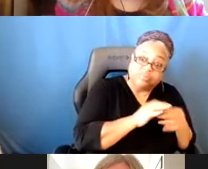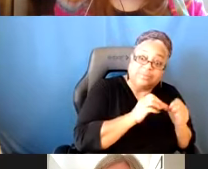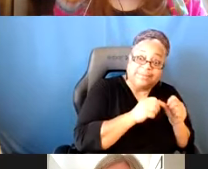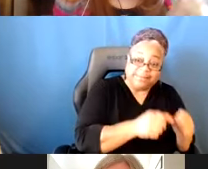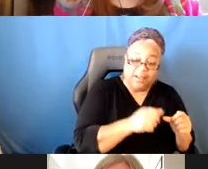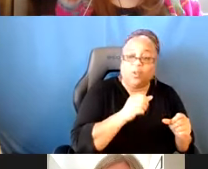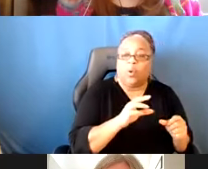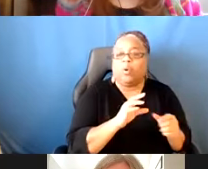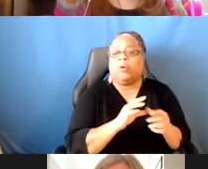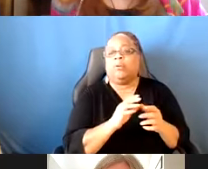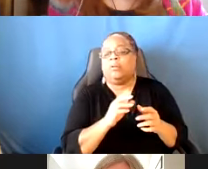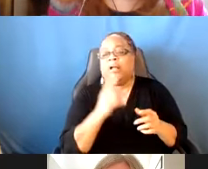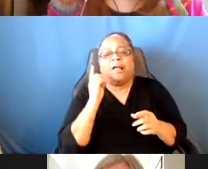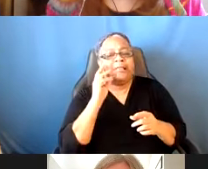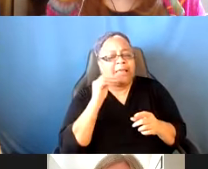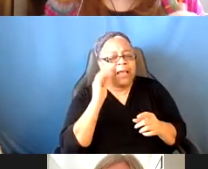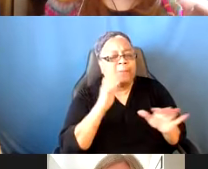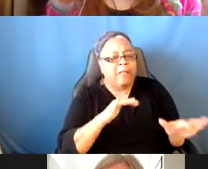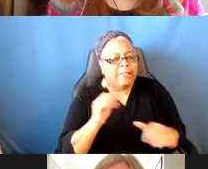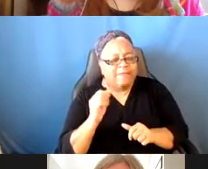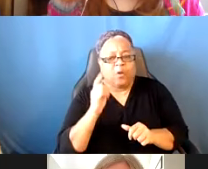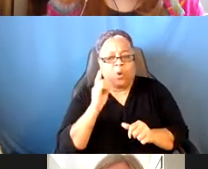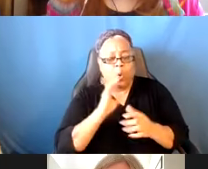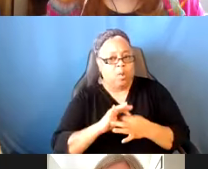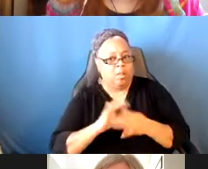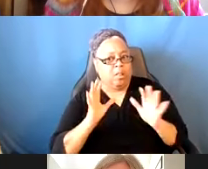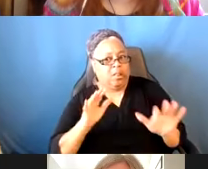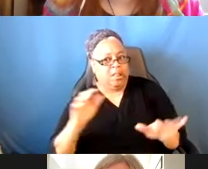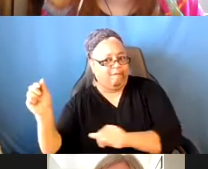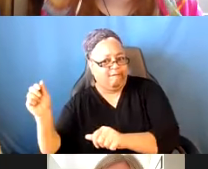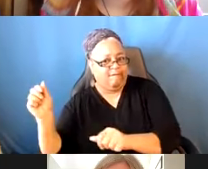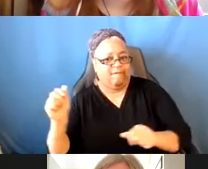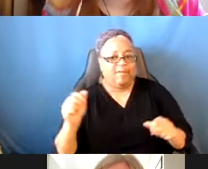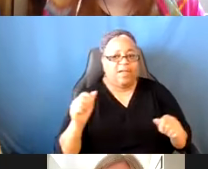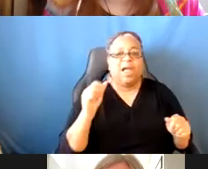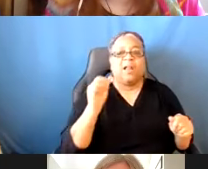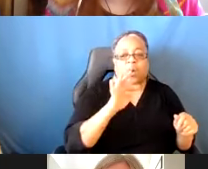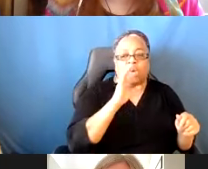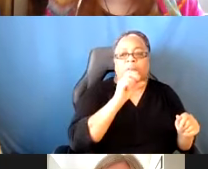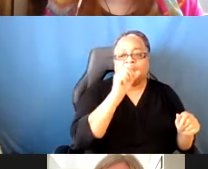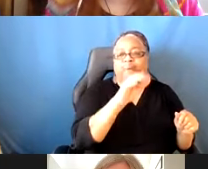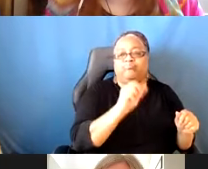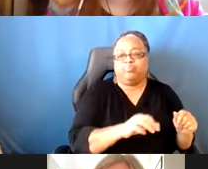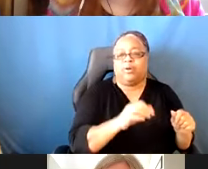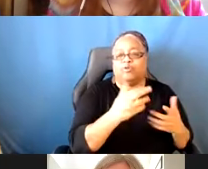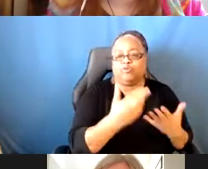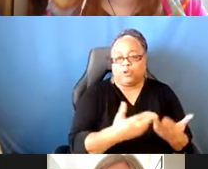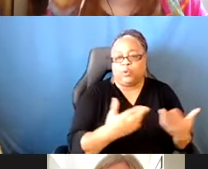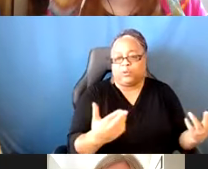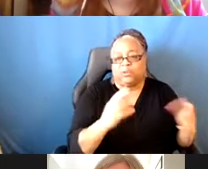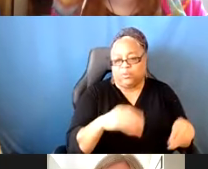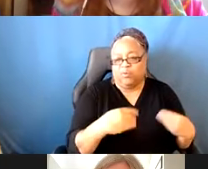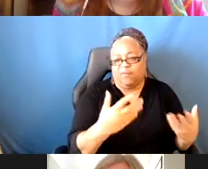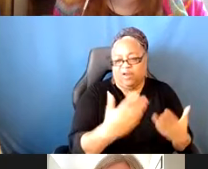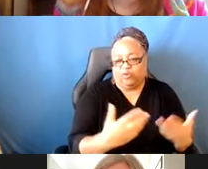about leaving or have left, and it will spit out some resources accordingly. So you can fool around